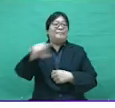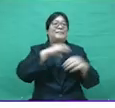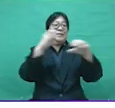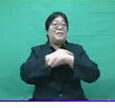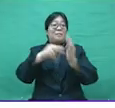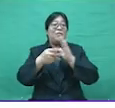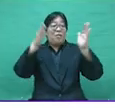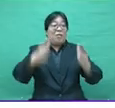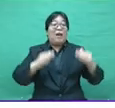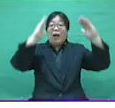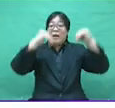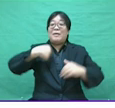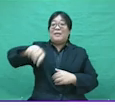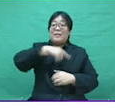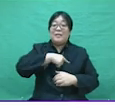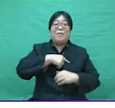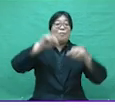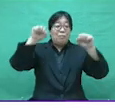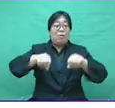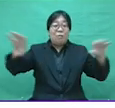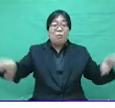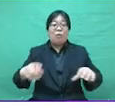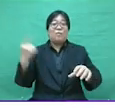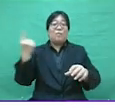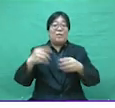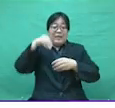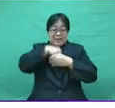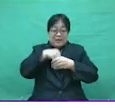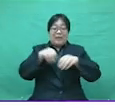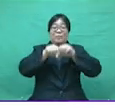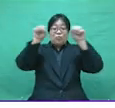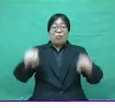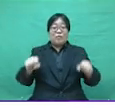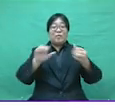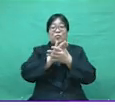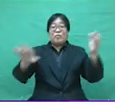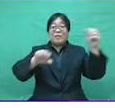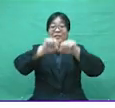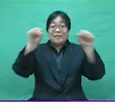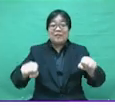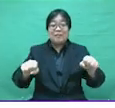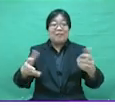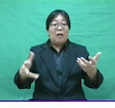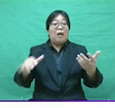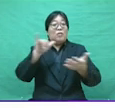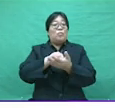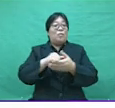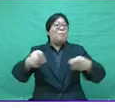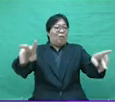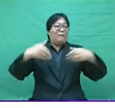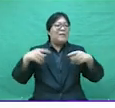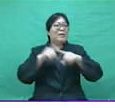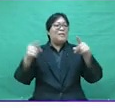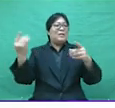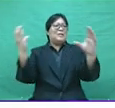as a challenge. That means that people expect us to do something inside of the social security system. That's a chance, but